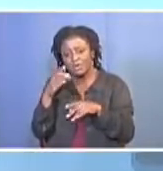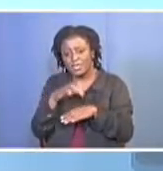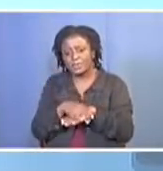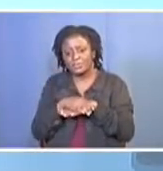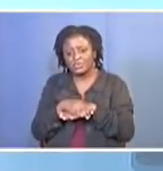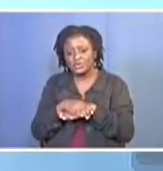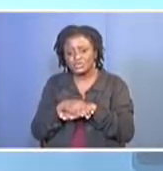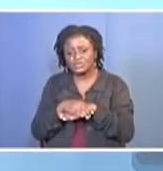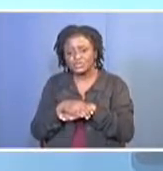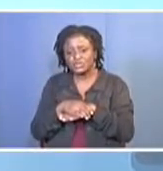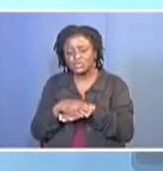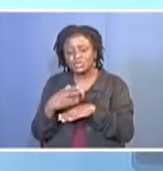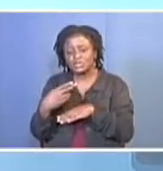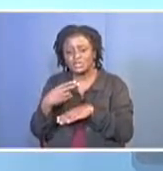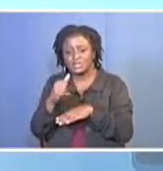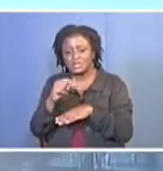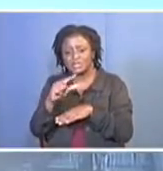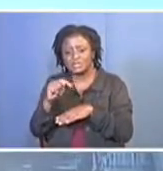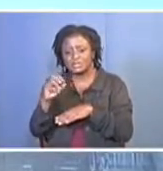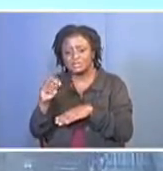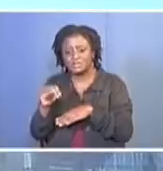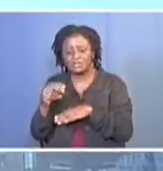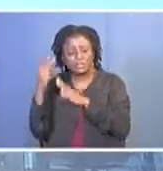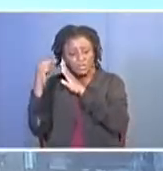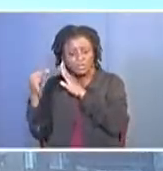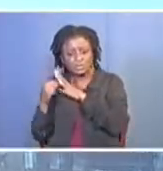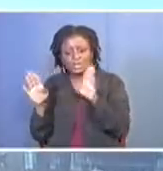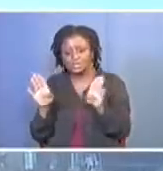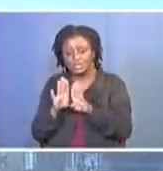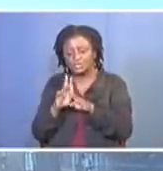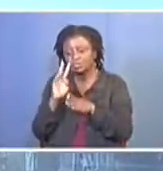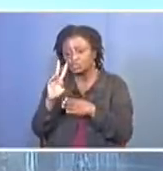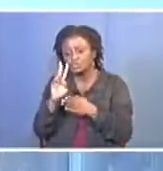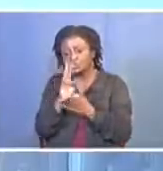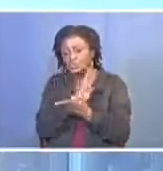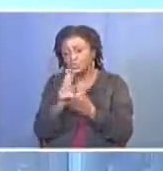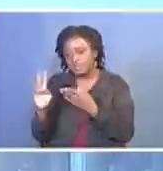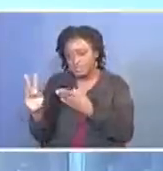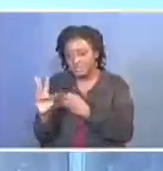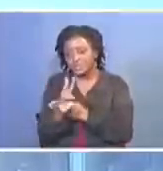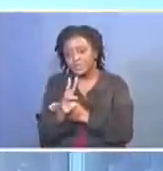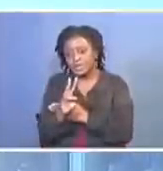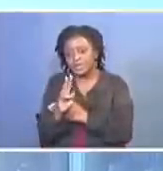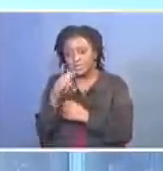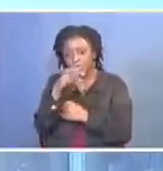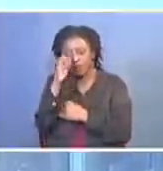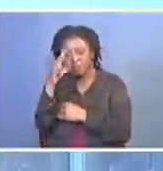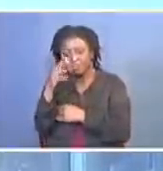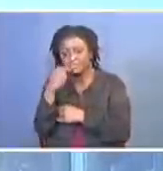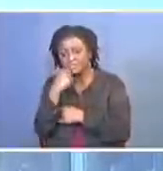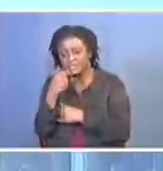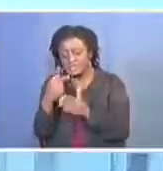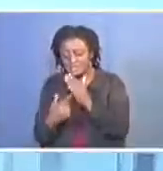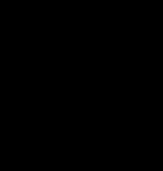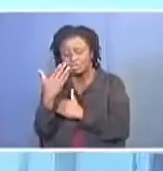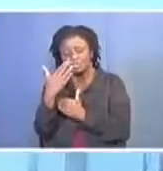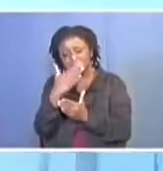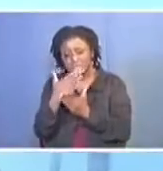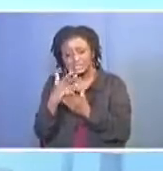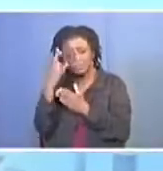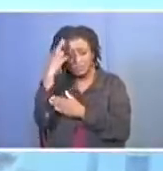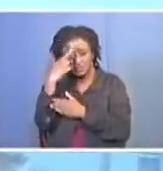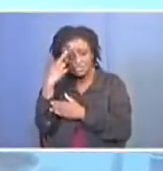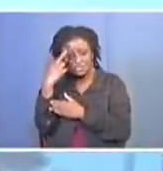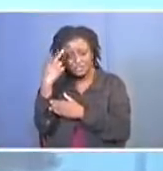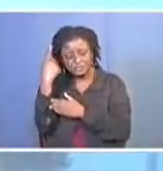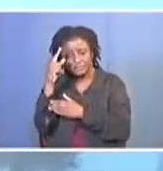now exactly 2 weeks away. But as the tourism minister shared this morning, there's some reason to be optimistic as owners